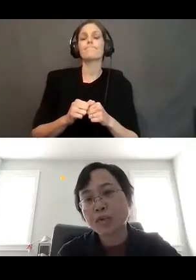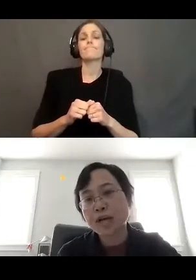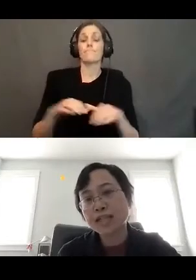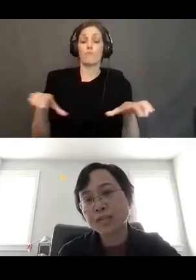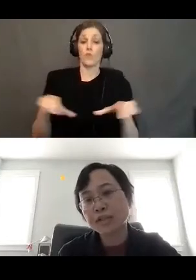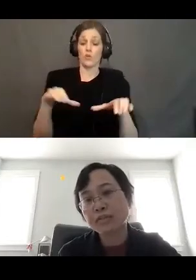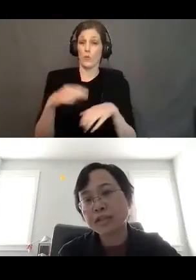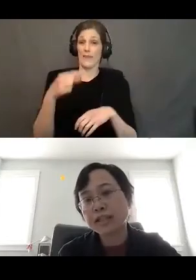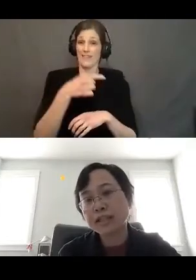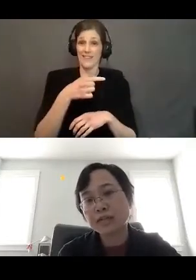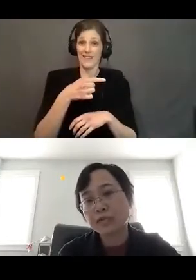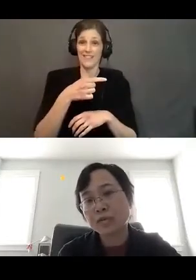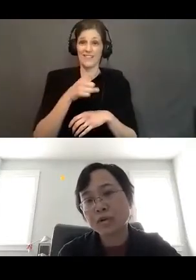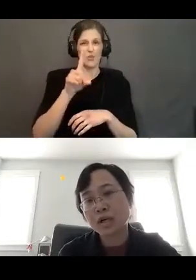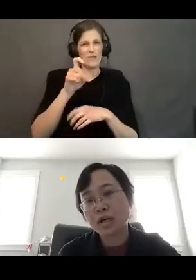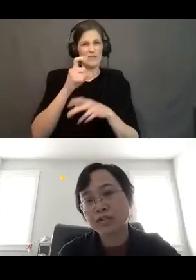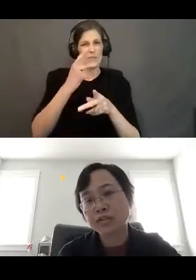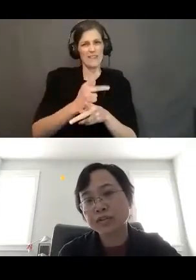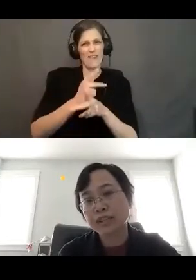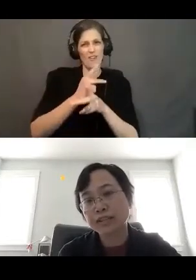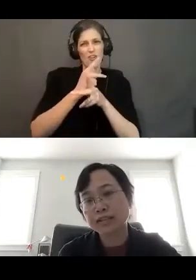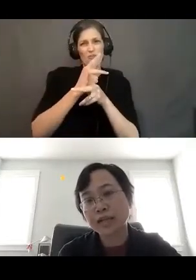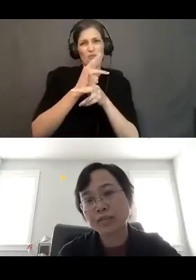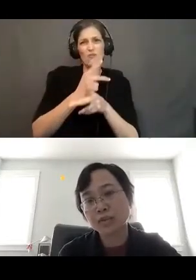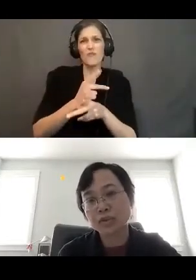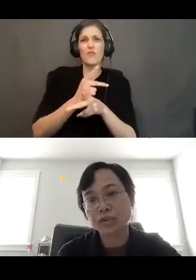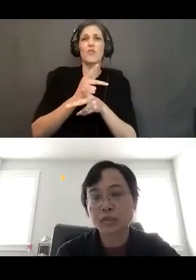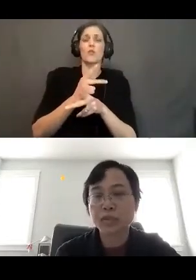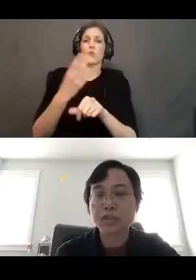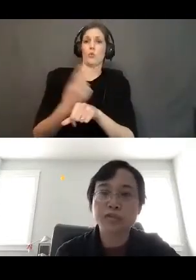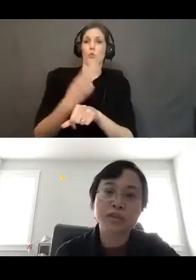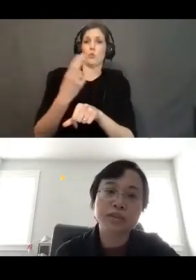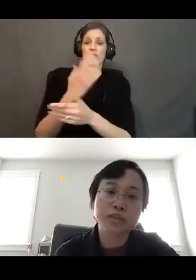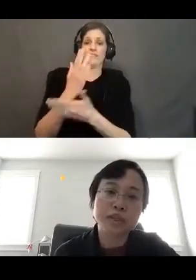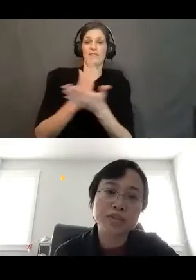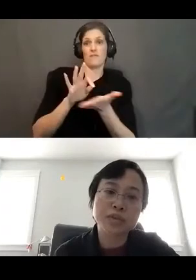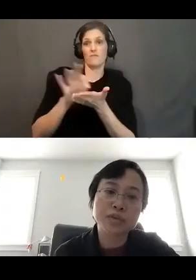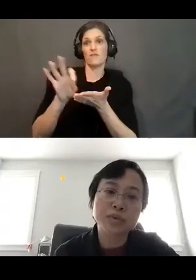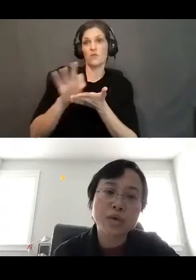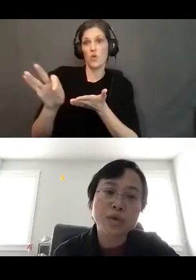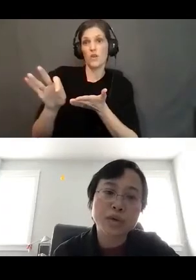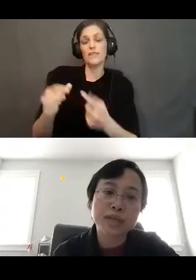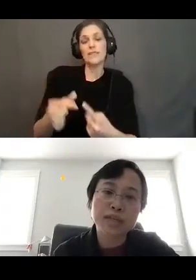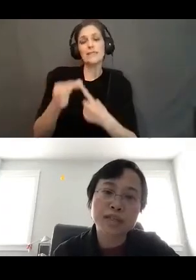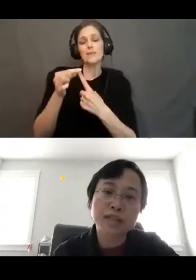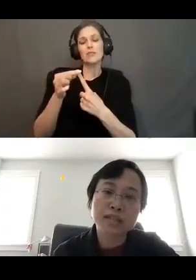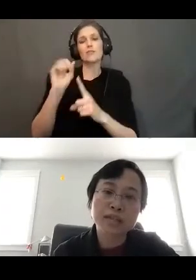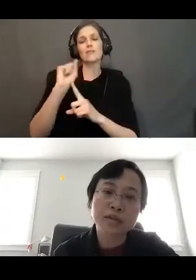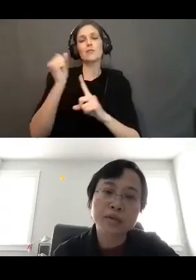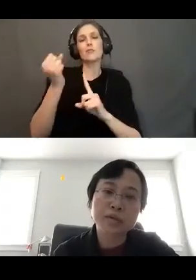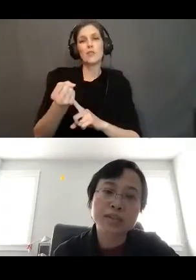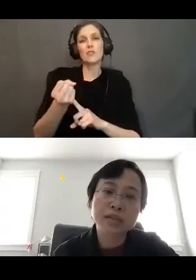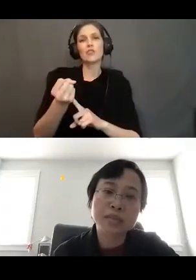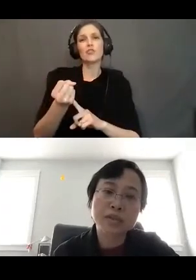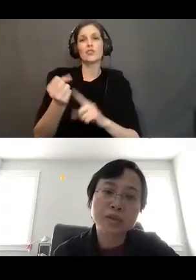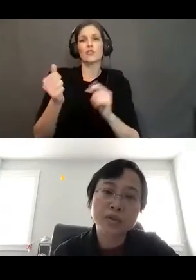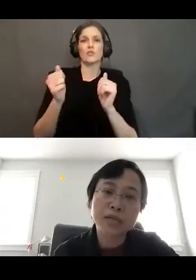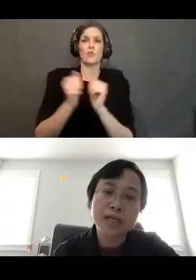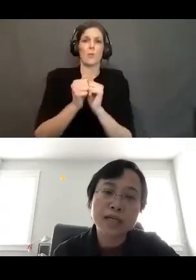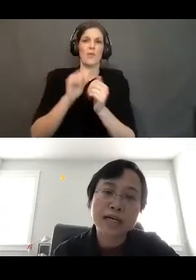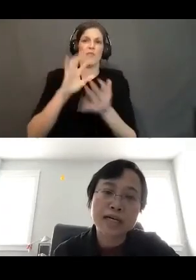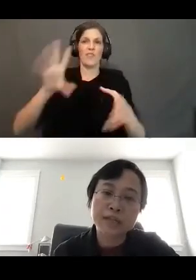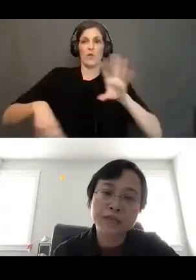has to be really careful of using sum scores, especially for the situation where the sum